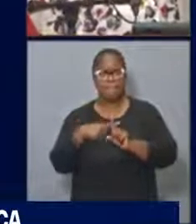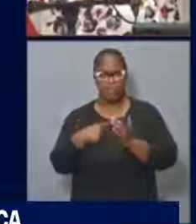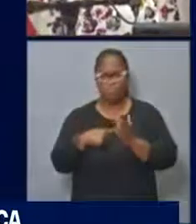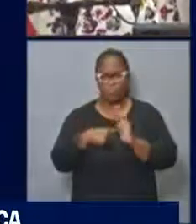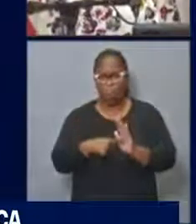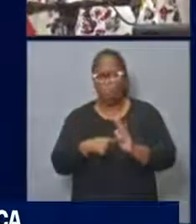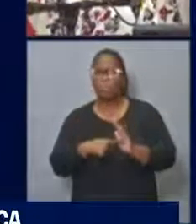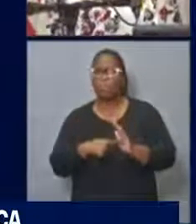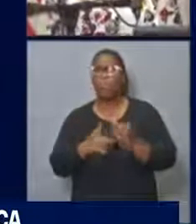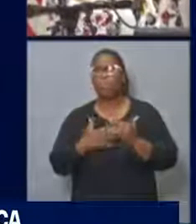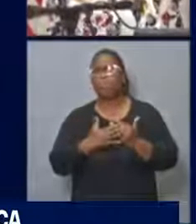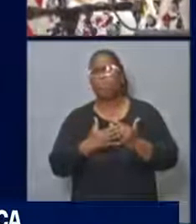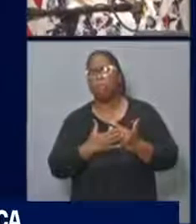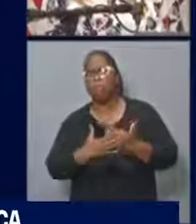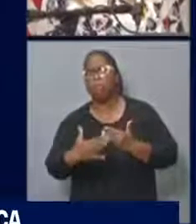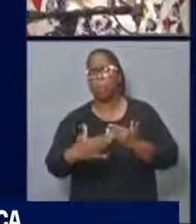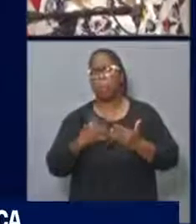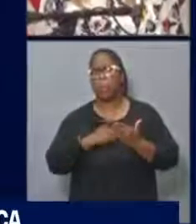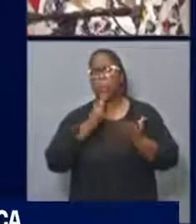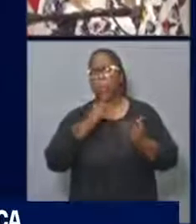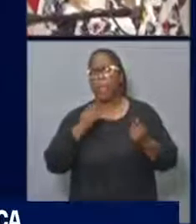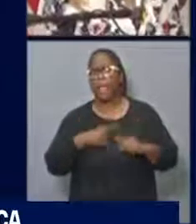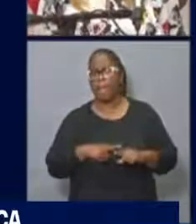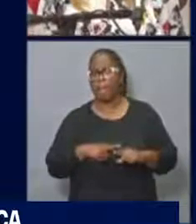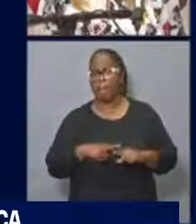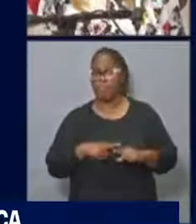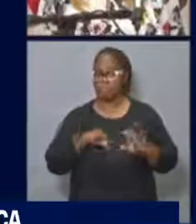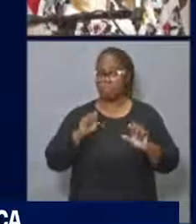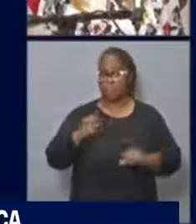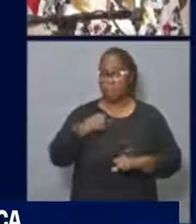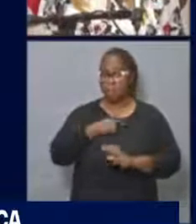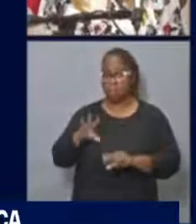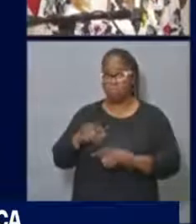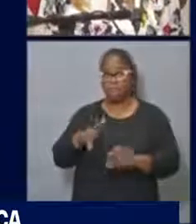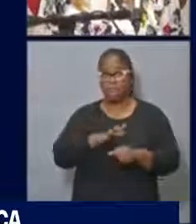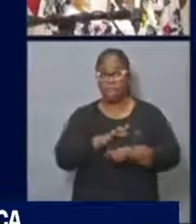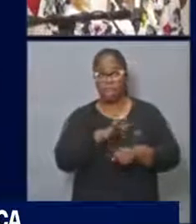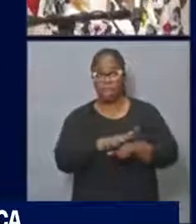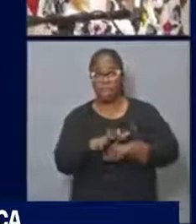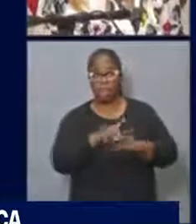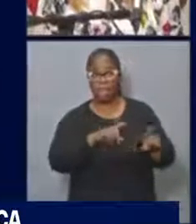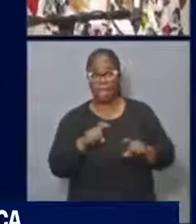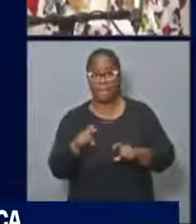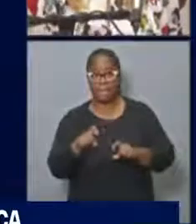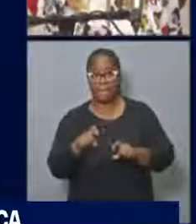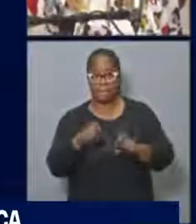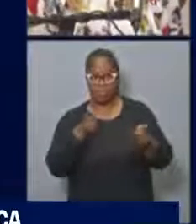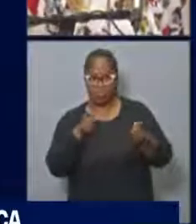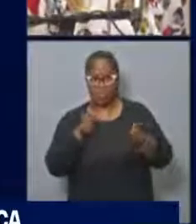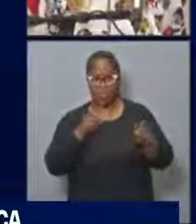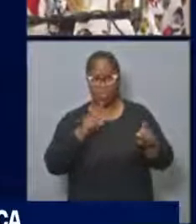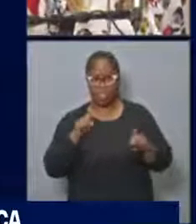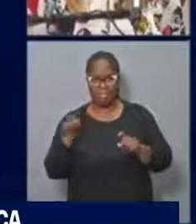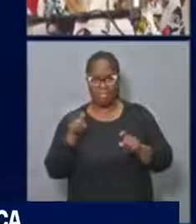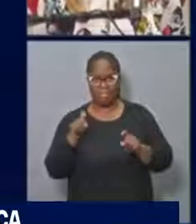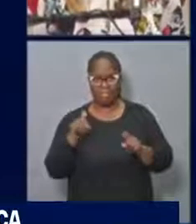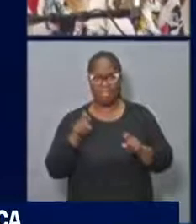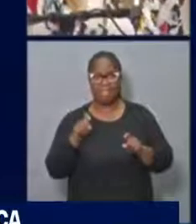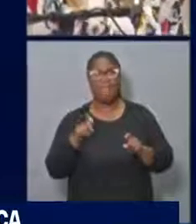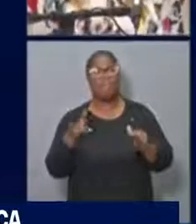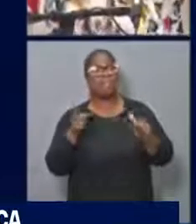the pandemic as well as our ability to provide sufficient testing to keep transmission low. This first slide is on